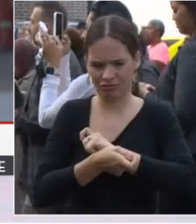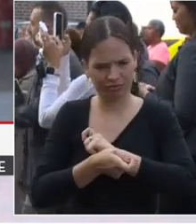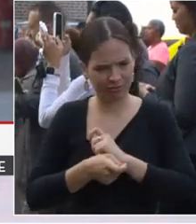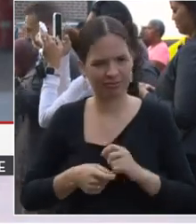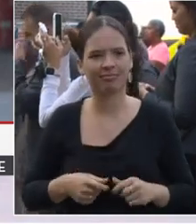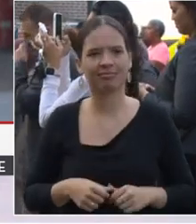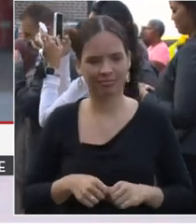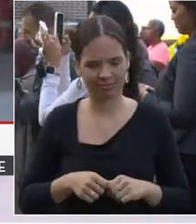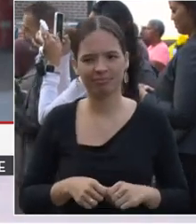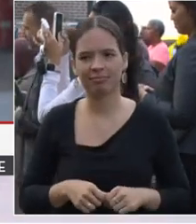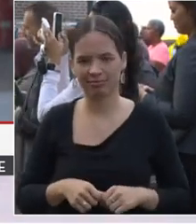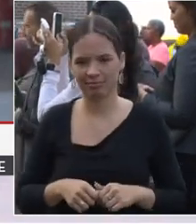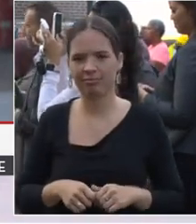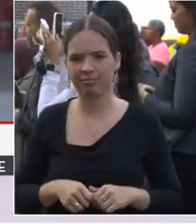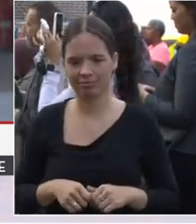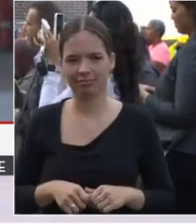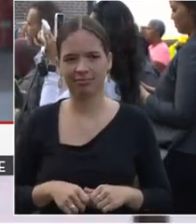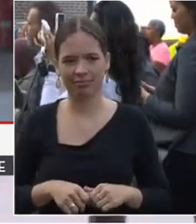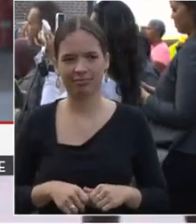one.